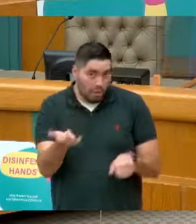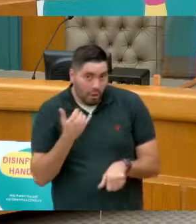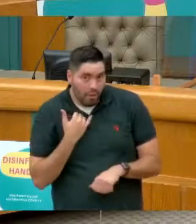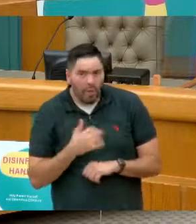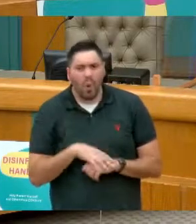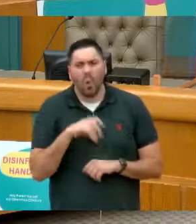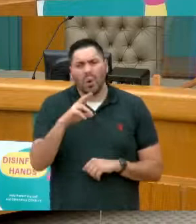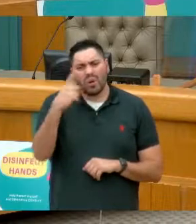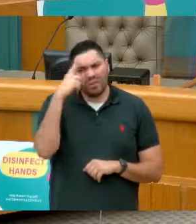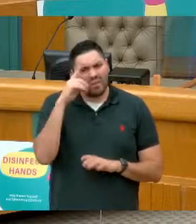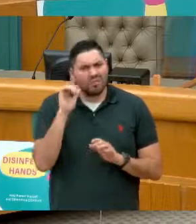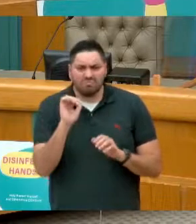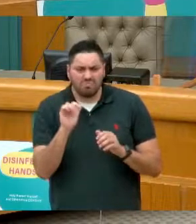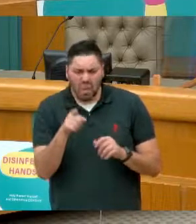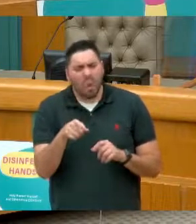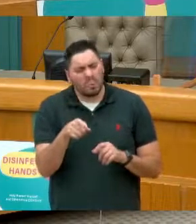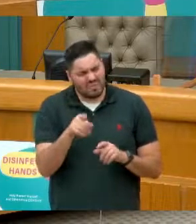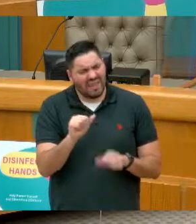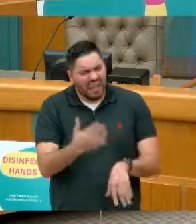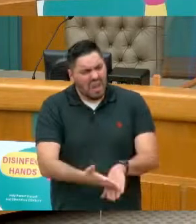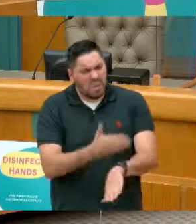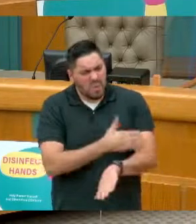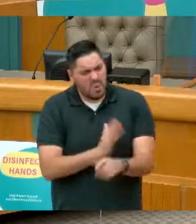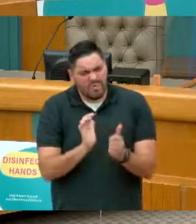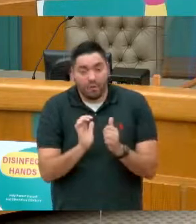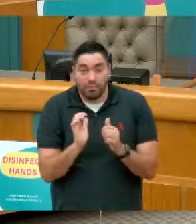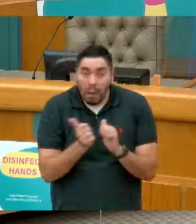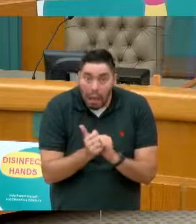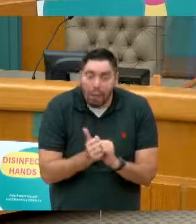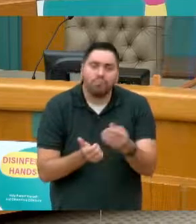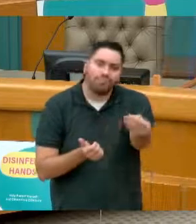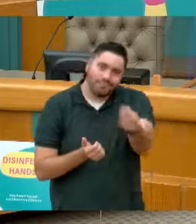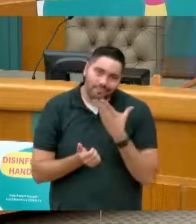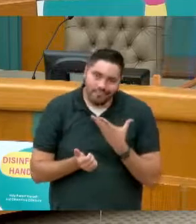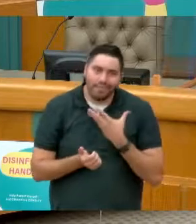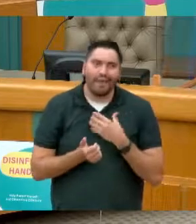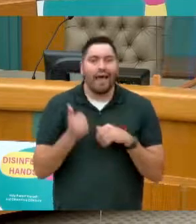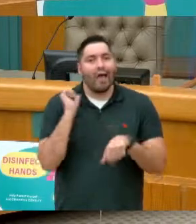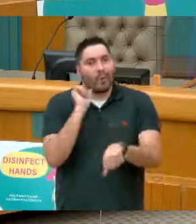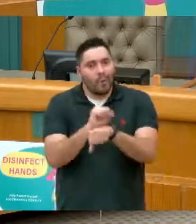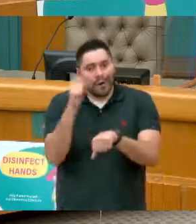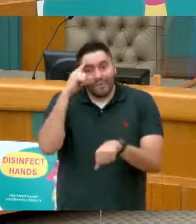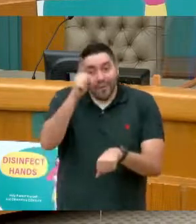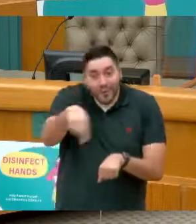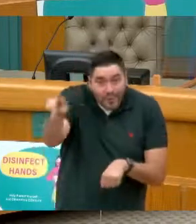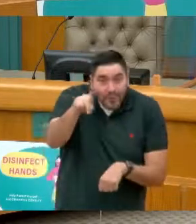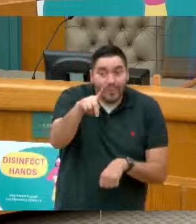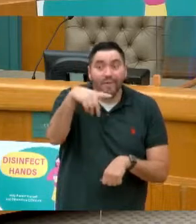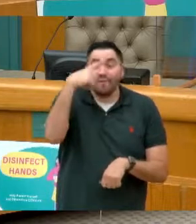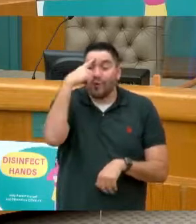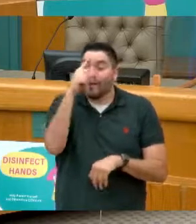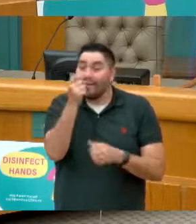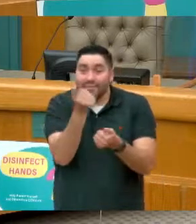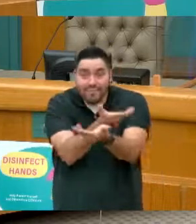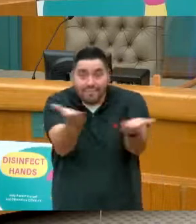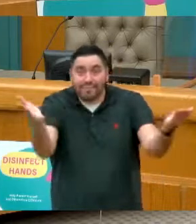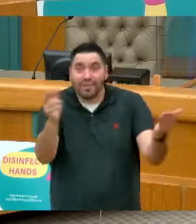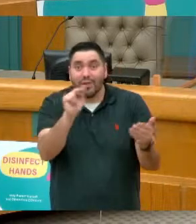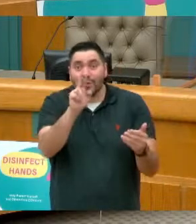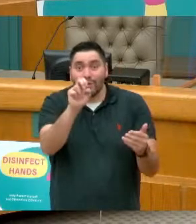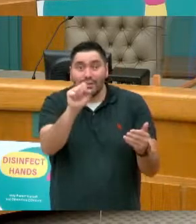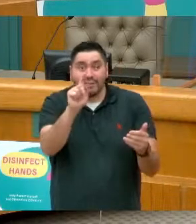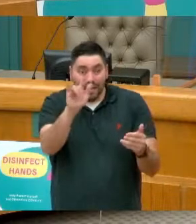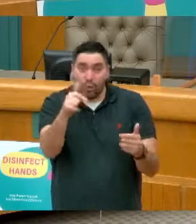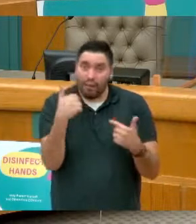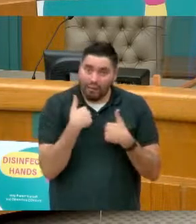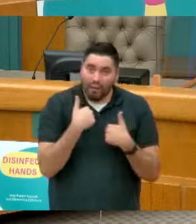maybe they're not cleaning fast enough, call me, let me know. I cannot correct a problem if I don't know about it. So I